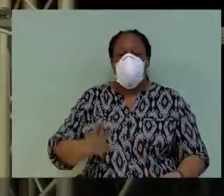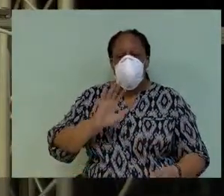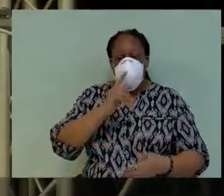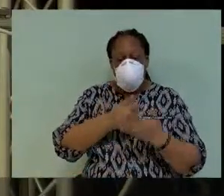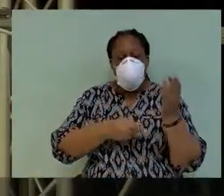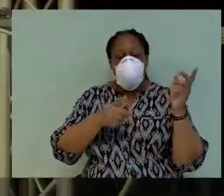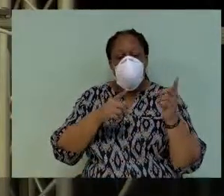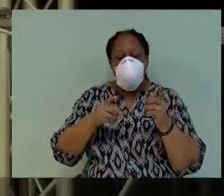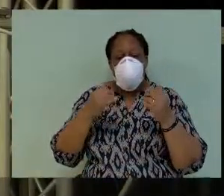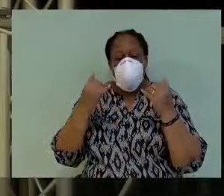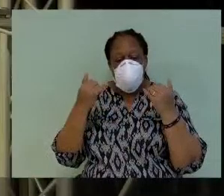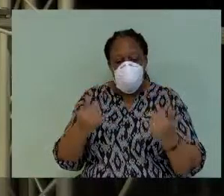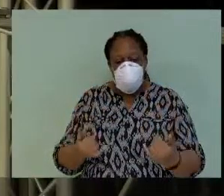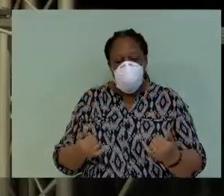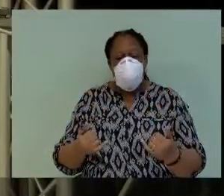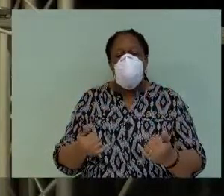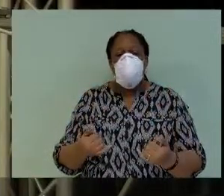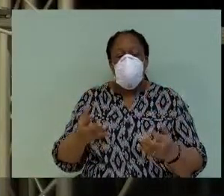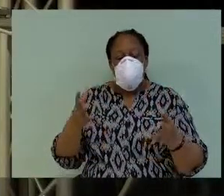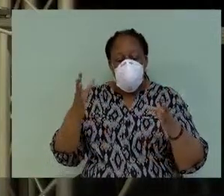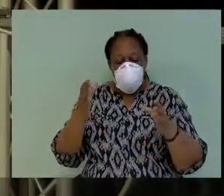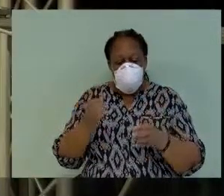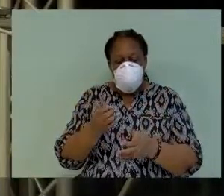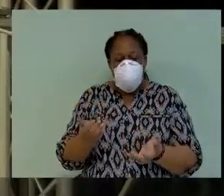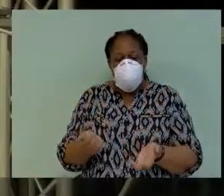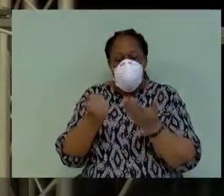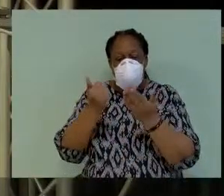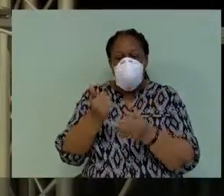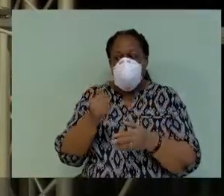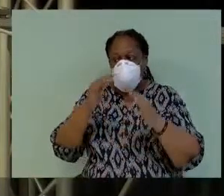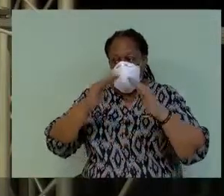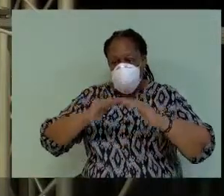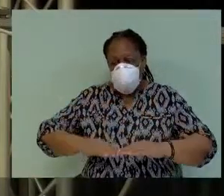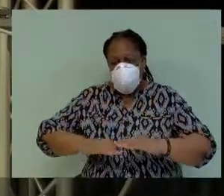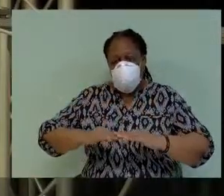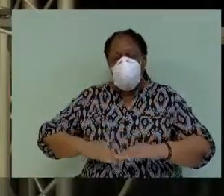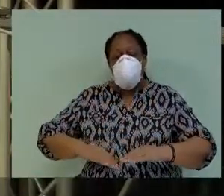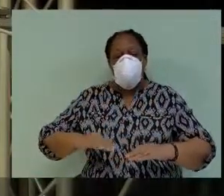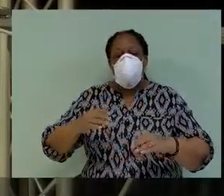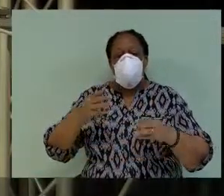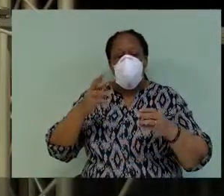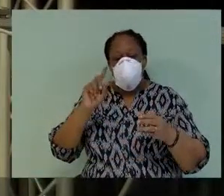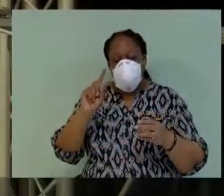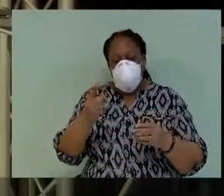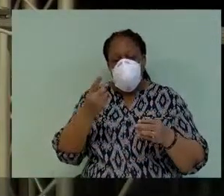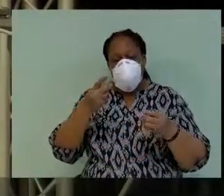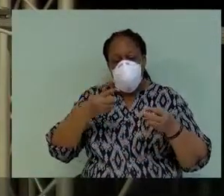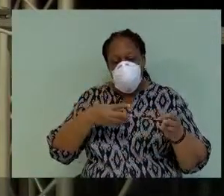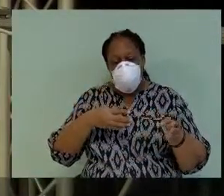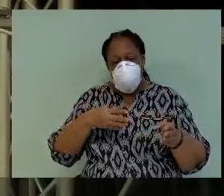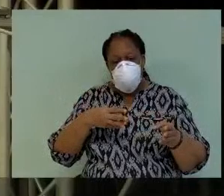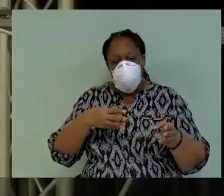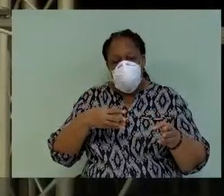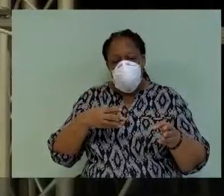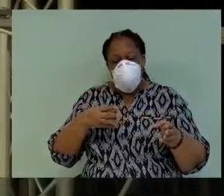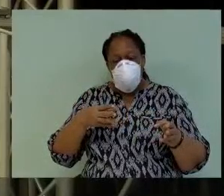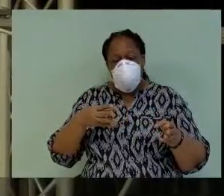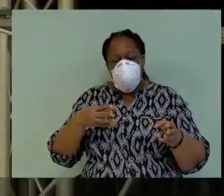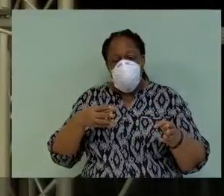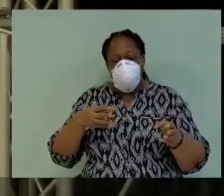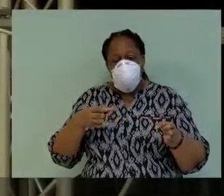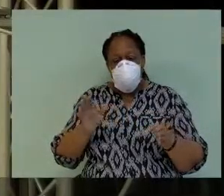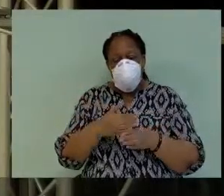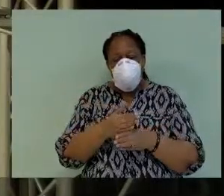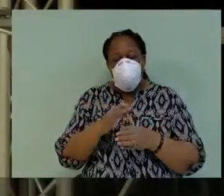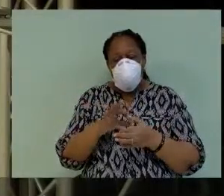to contain the first wave of this pandemic. Remember, maintaining the overall health of the people of St.